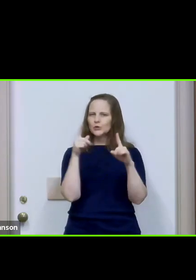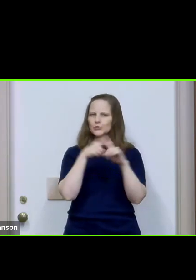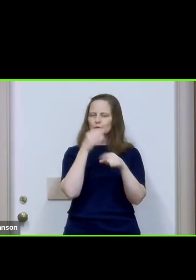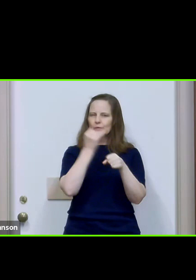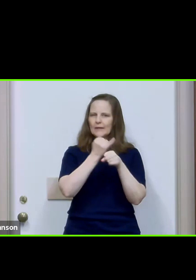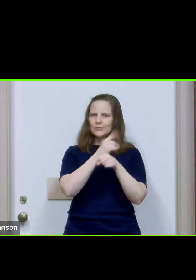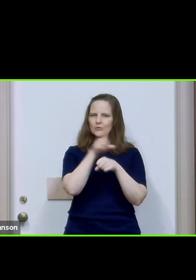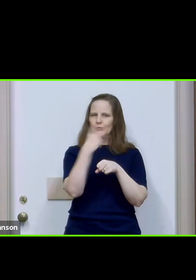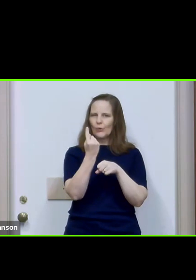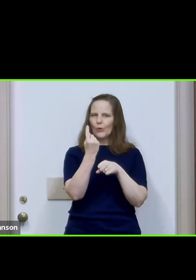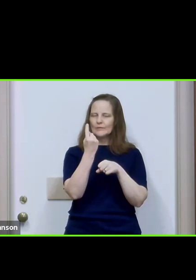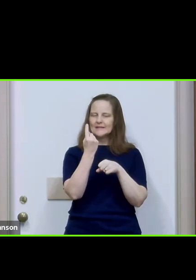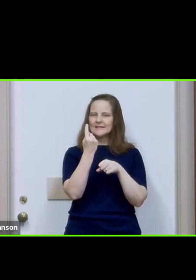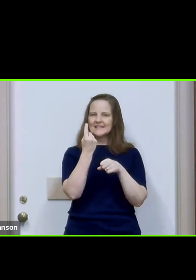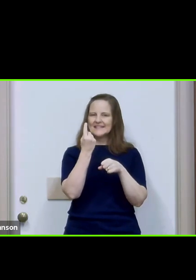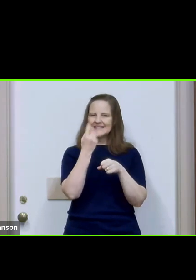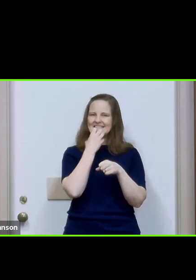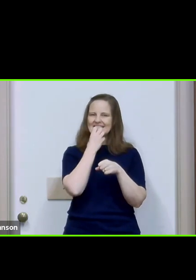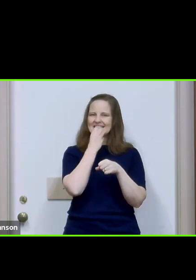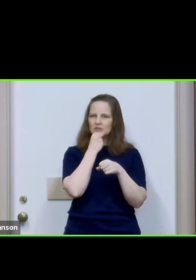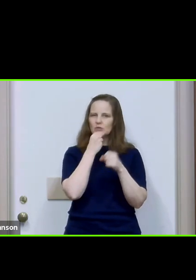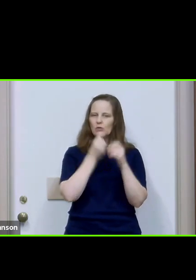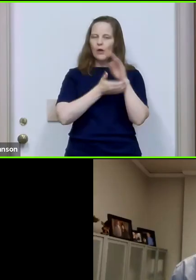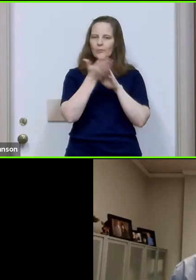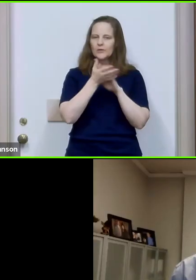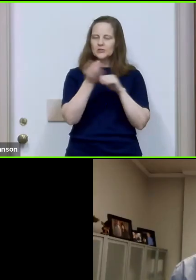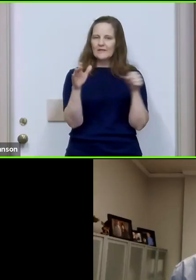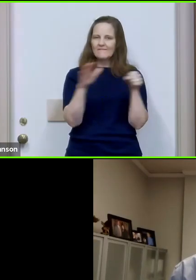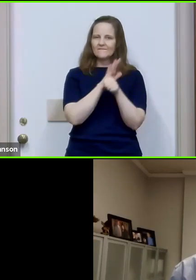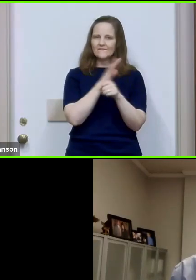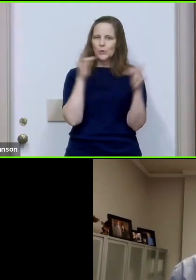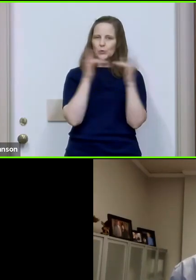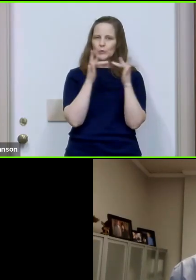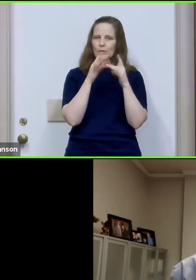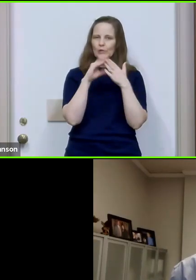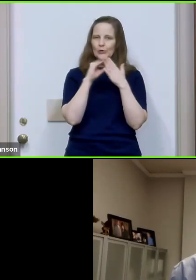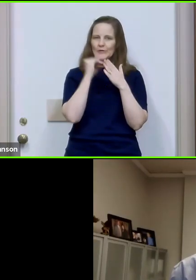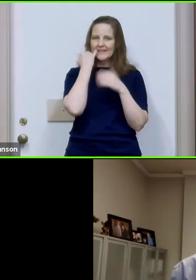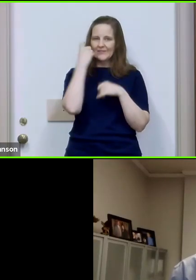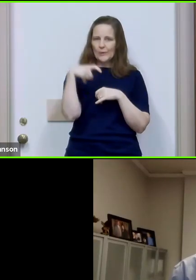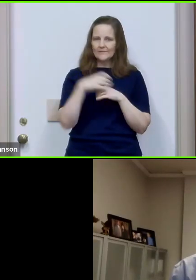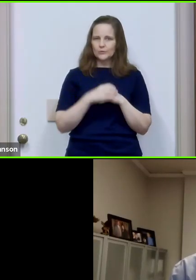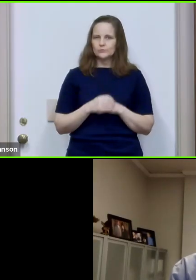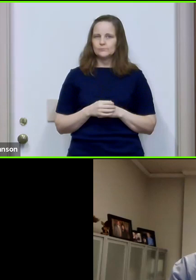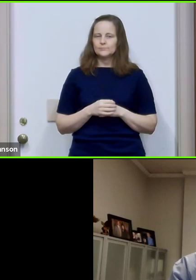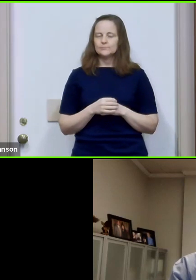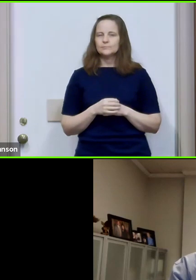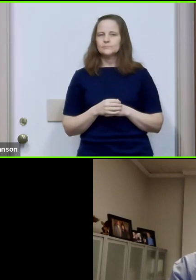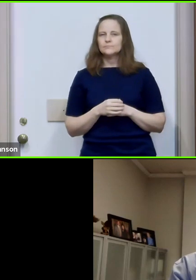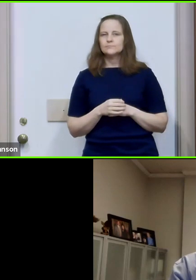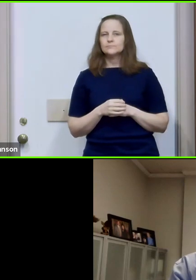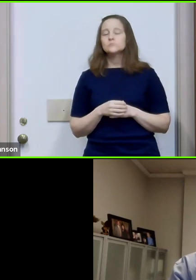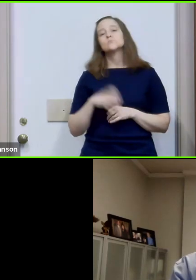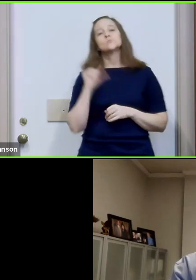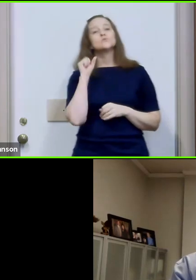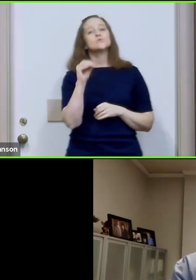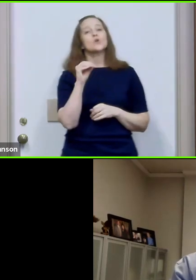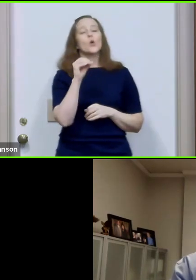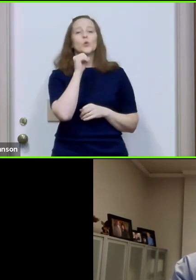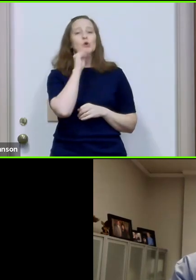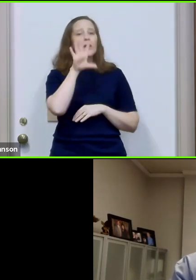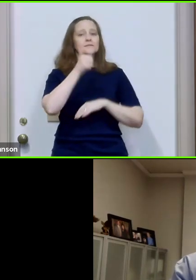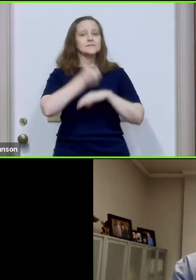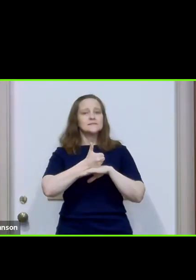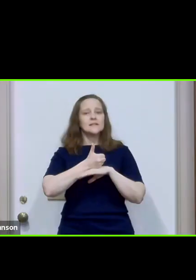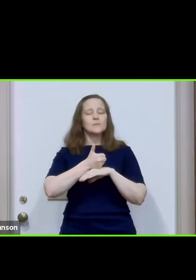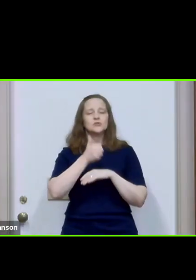essential operations and full remote learning if that was to have to occur? So we're not going to establish a series